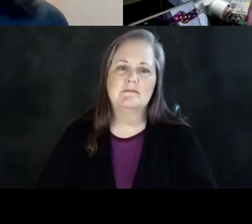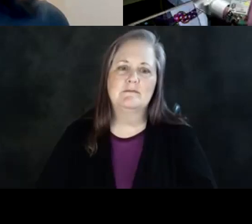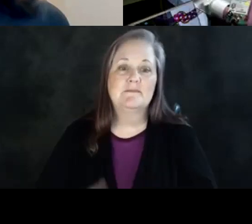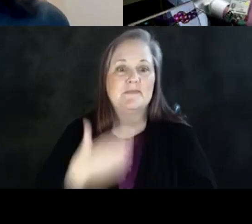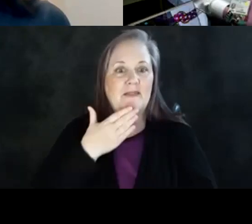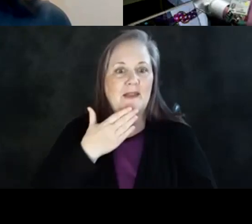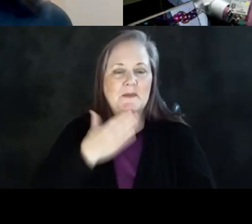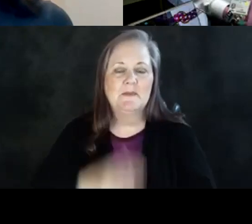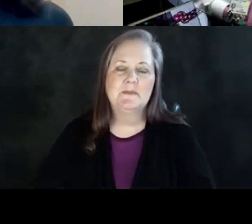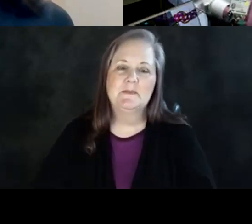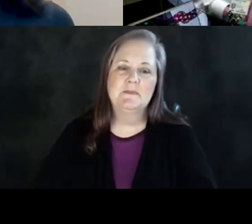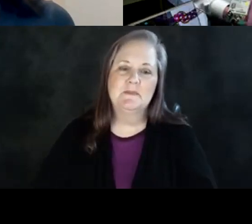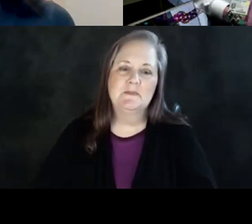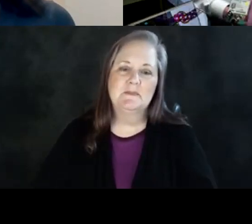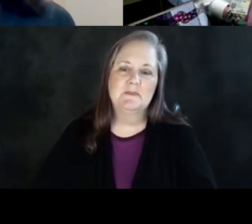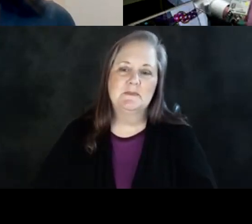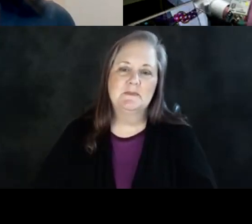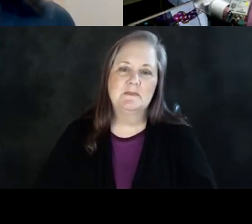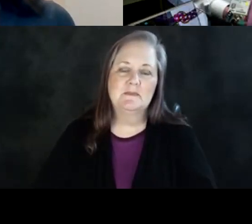Thank you, Rachel.